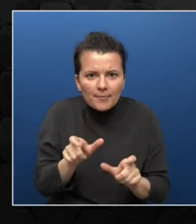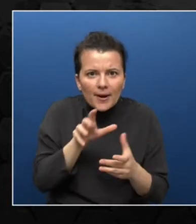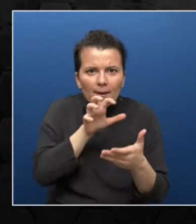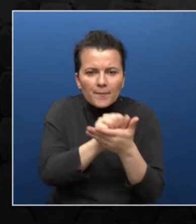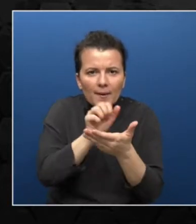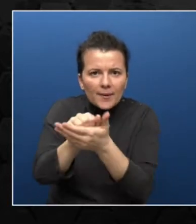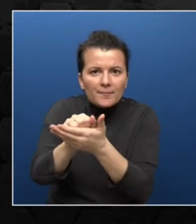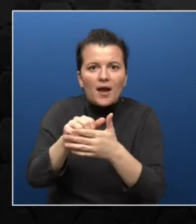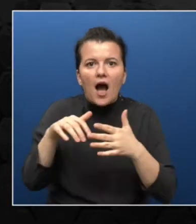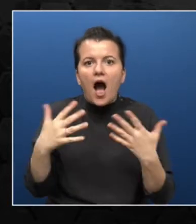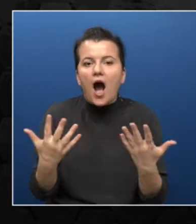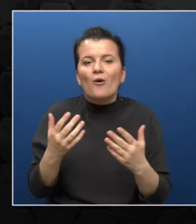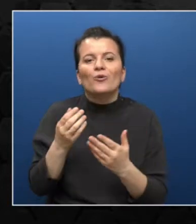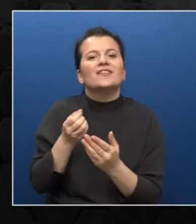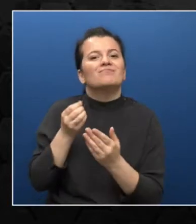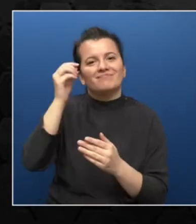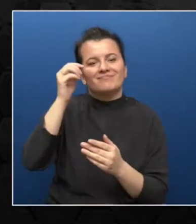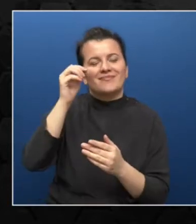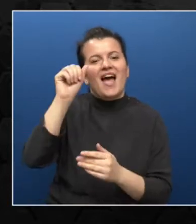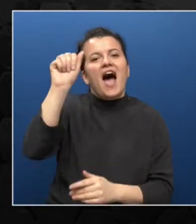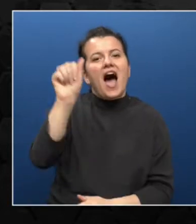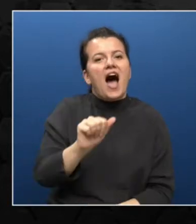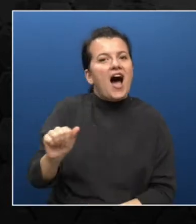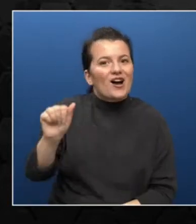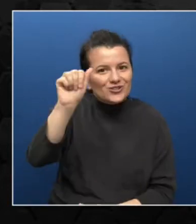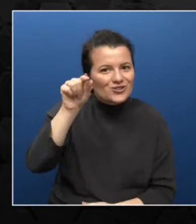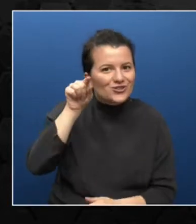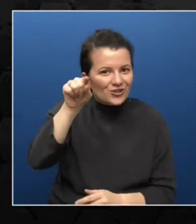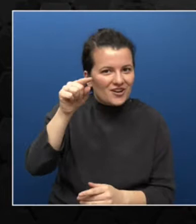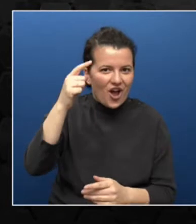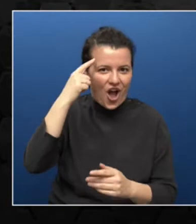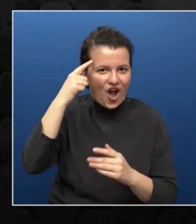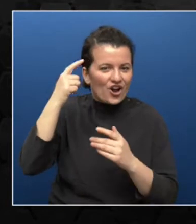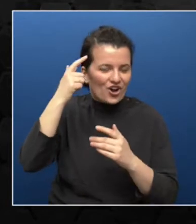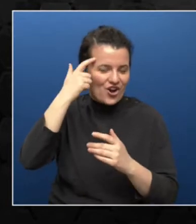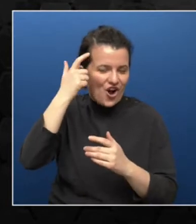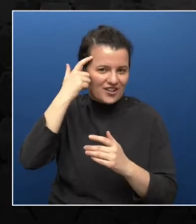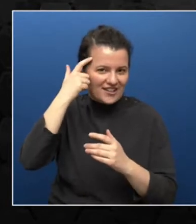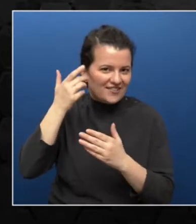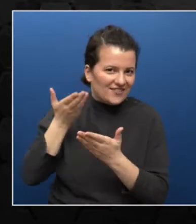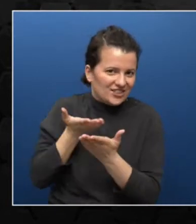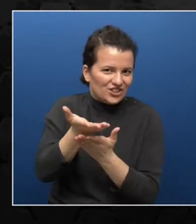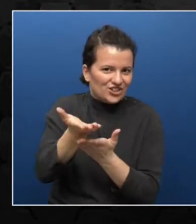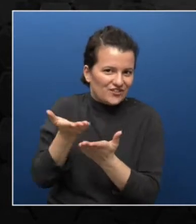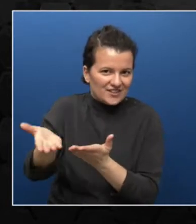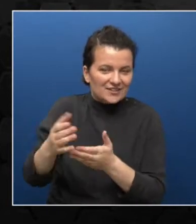both briefly introduce yourselves? And then can I start with you, Luisa? Welcome.